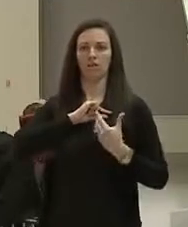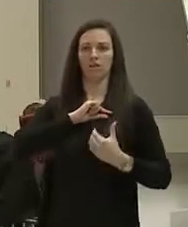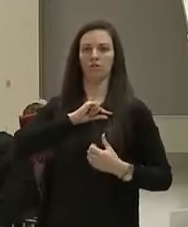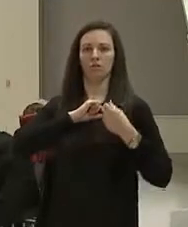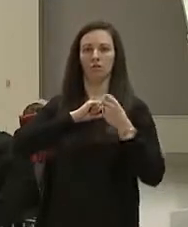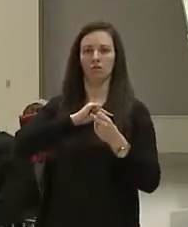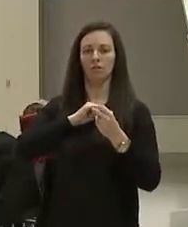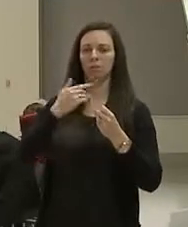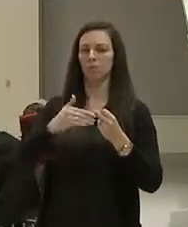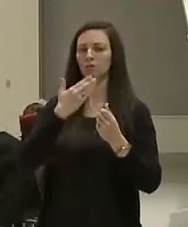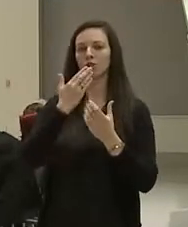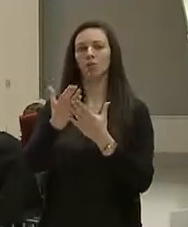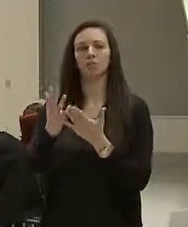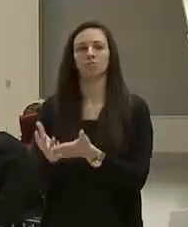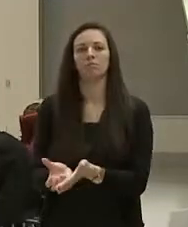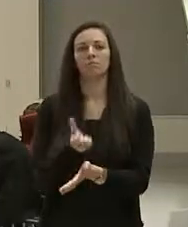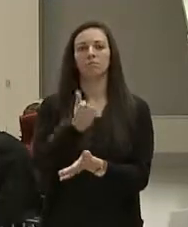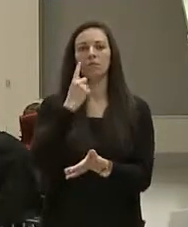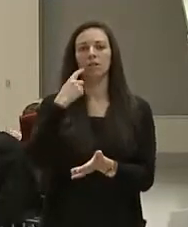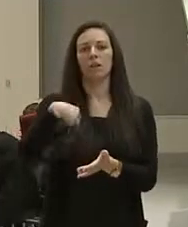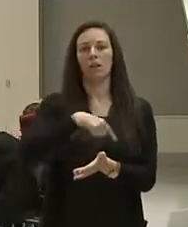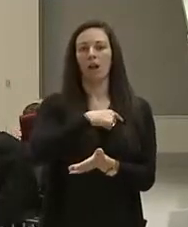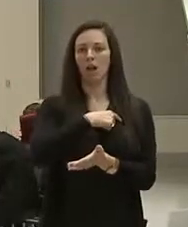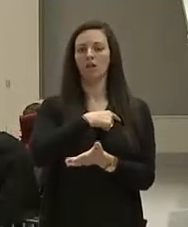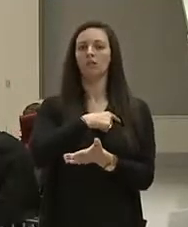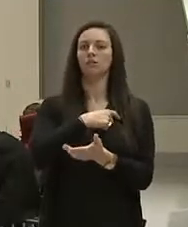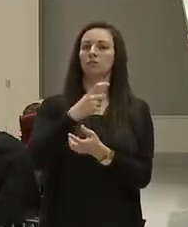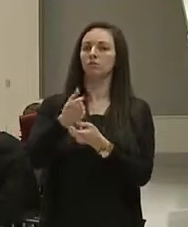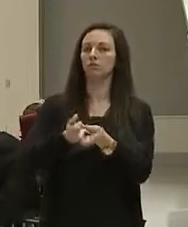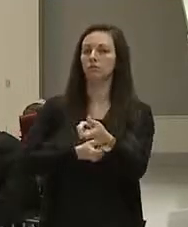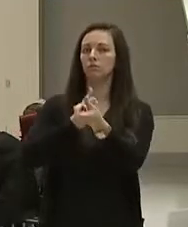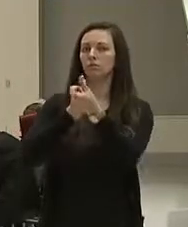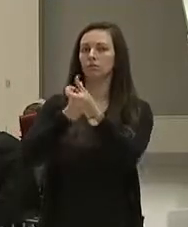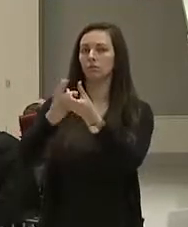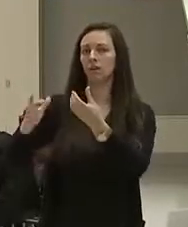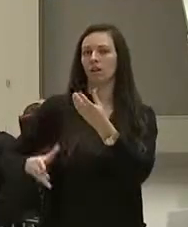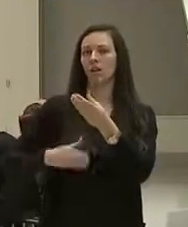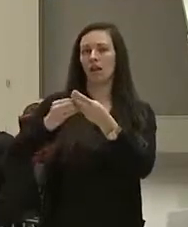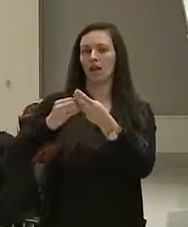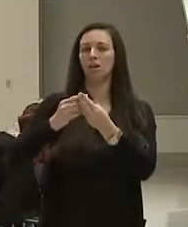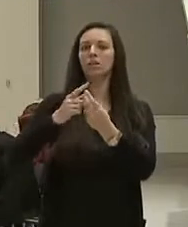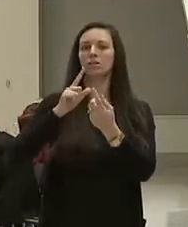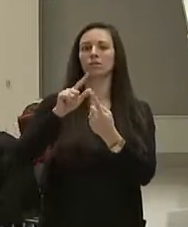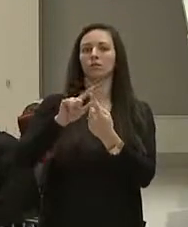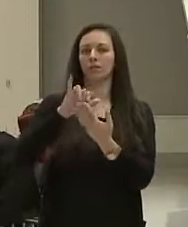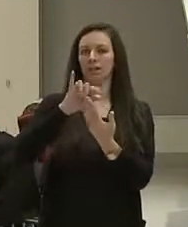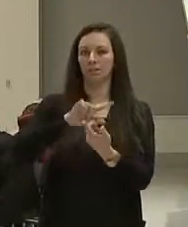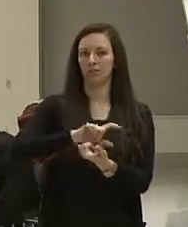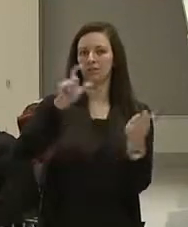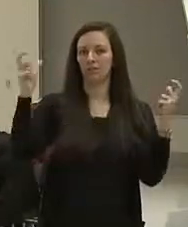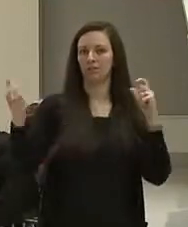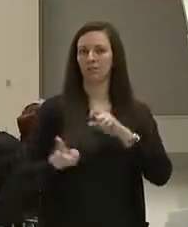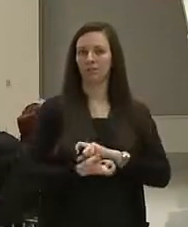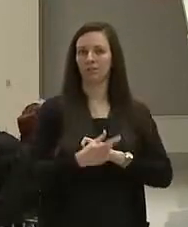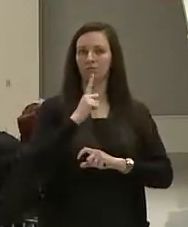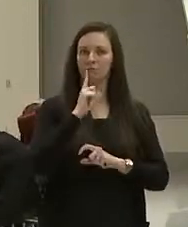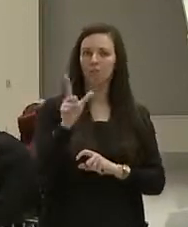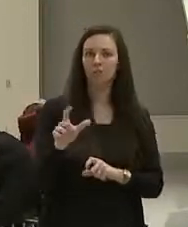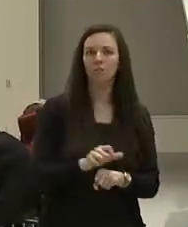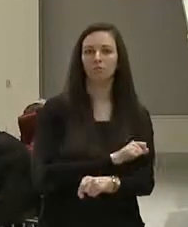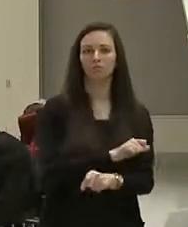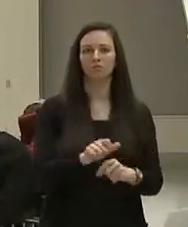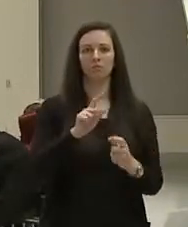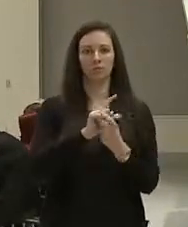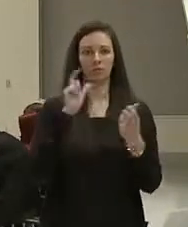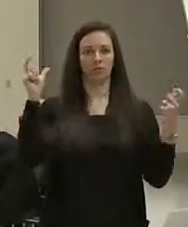here for us to make a contribution to change, to real change in the country. And